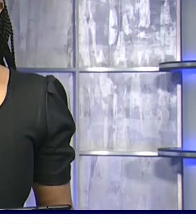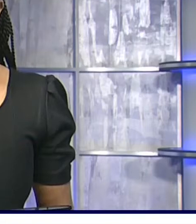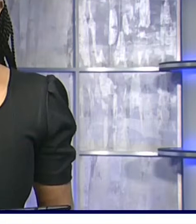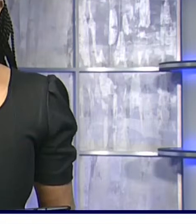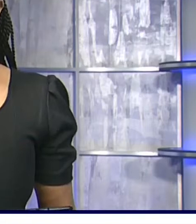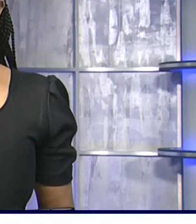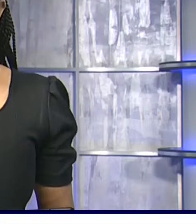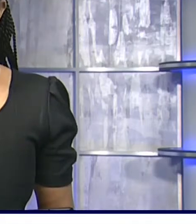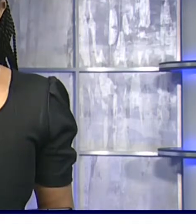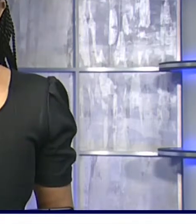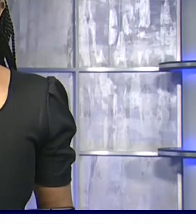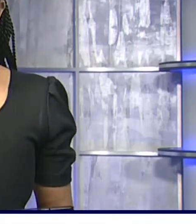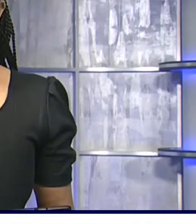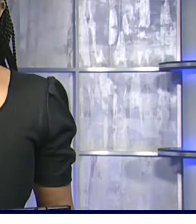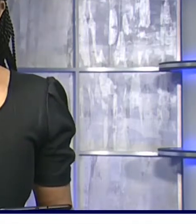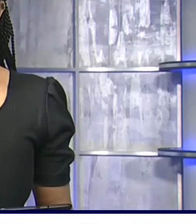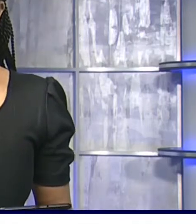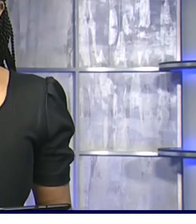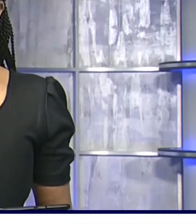economic greats.